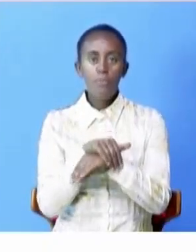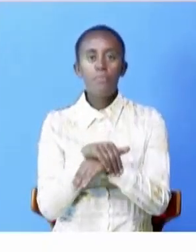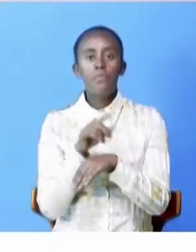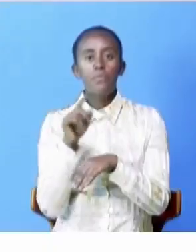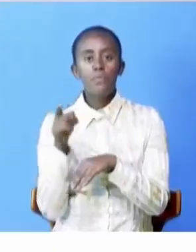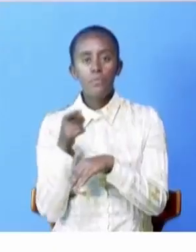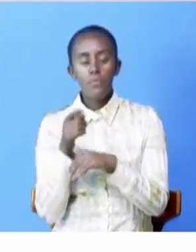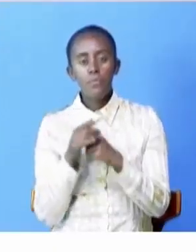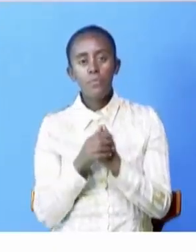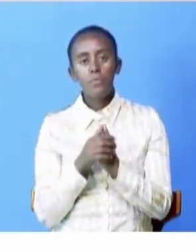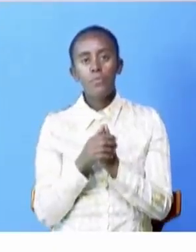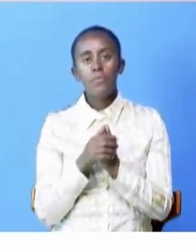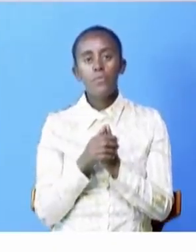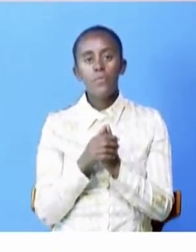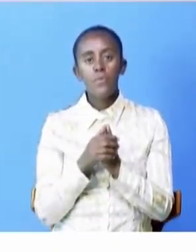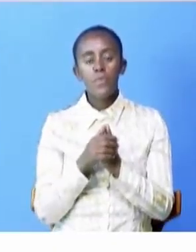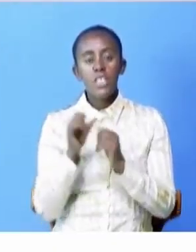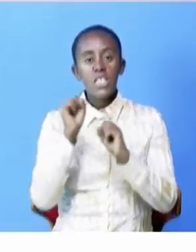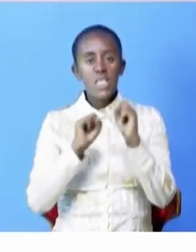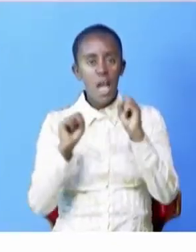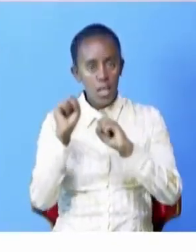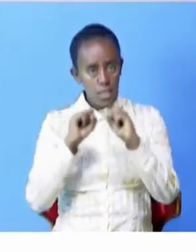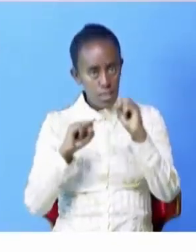comma, science,